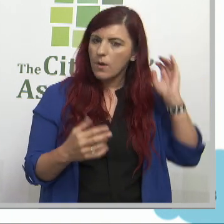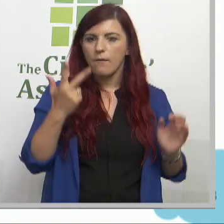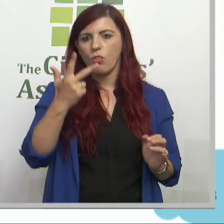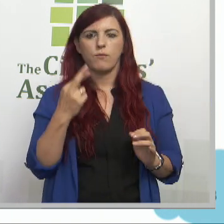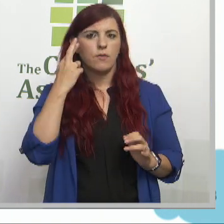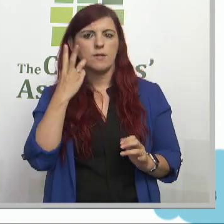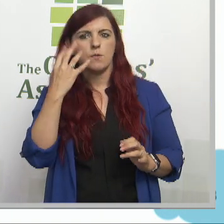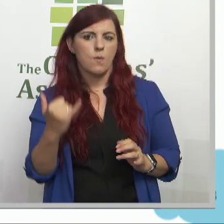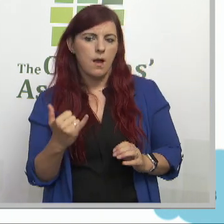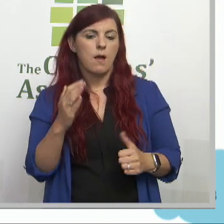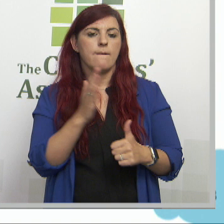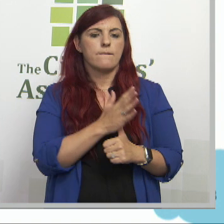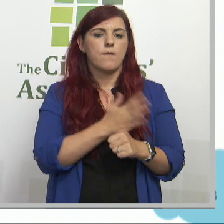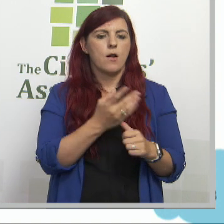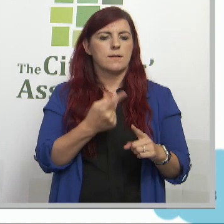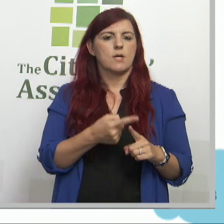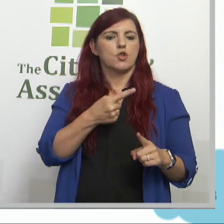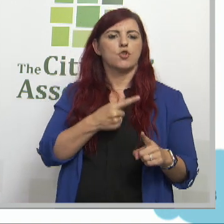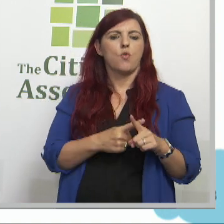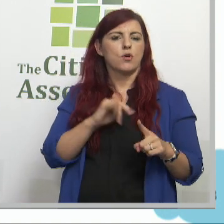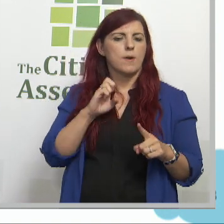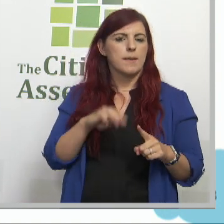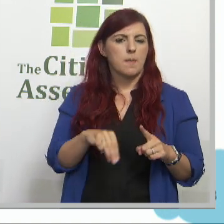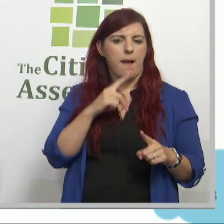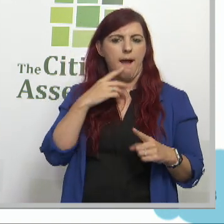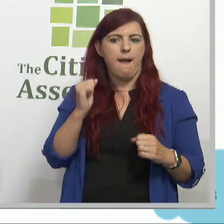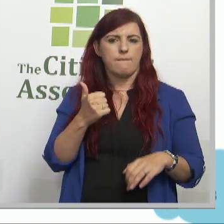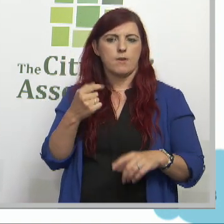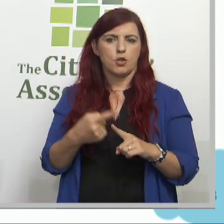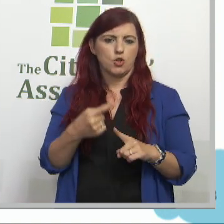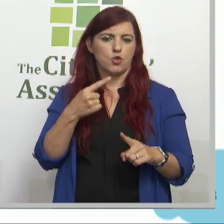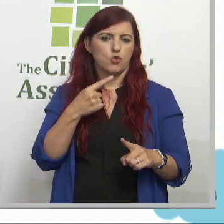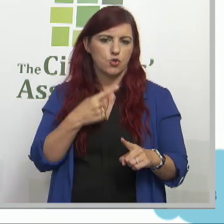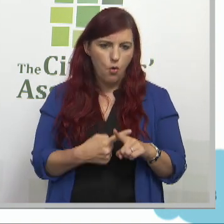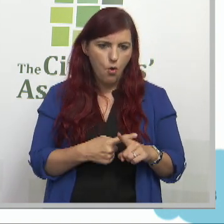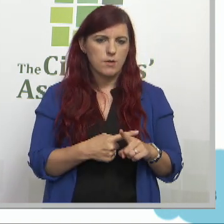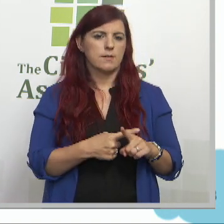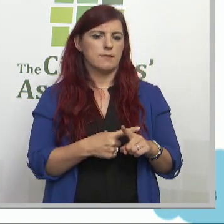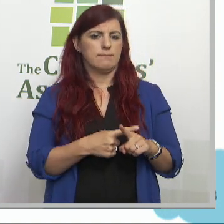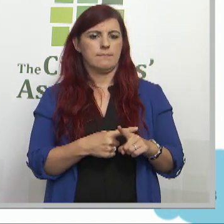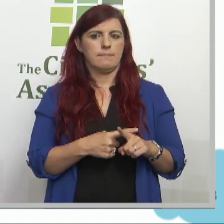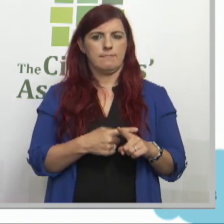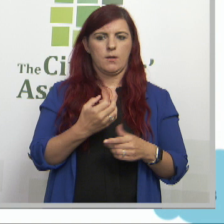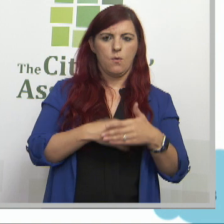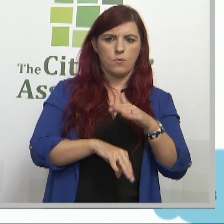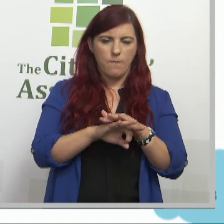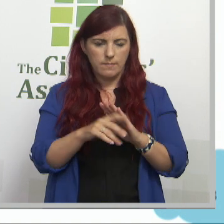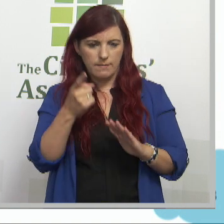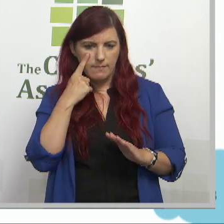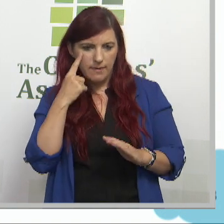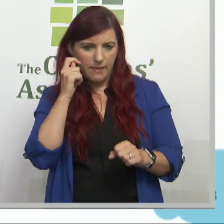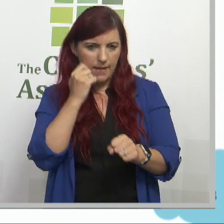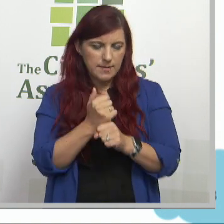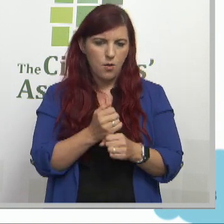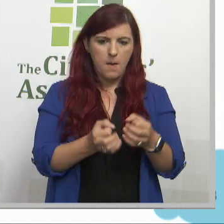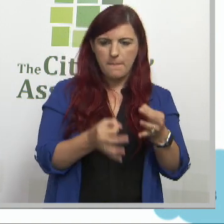is short-termism. You know, they basically have a very short, slightly myopic lens, governments, when they're looking at things. Politicians have